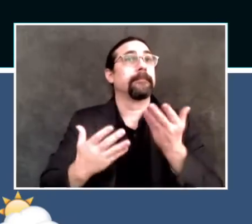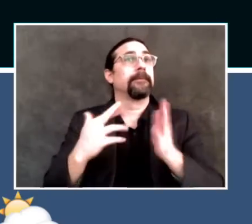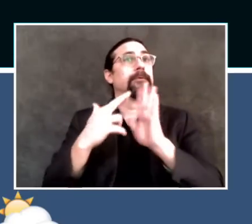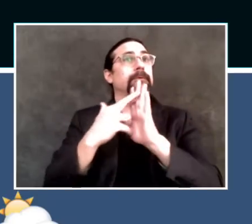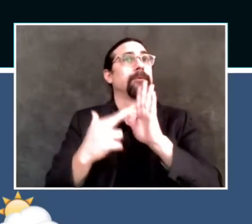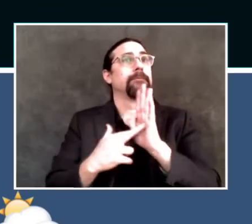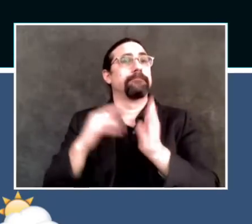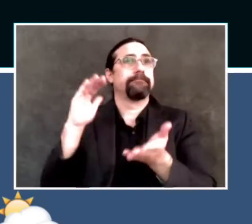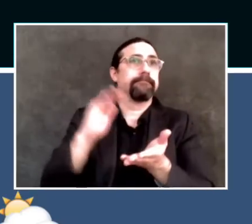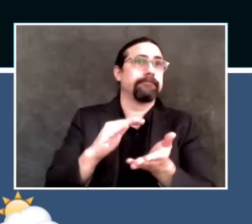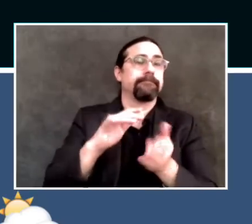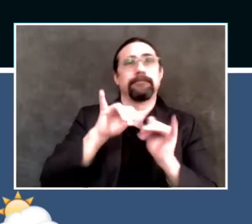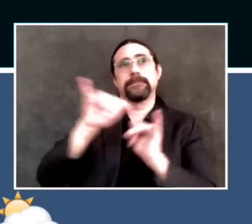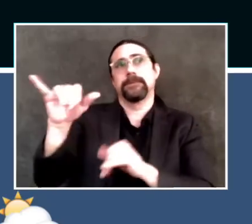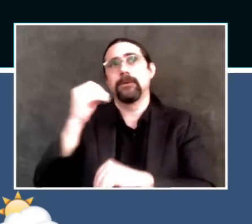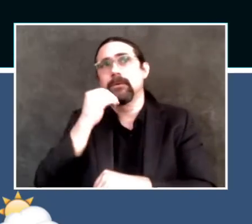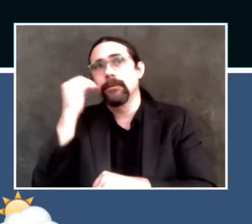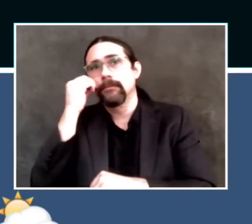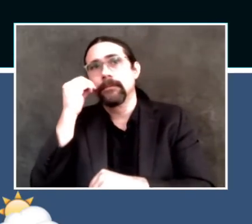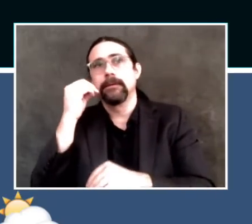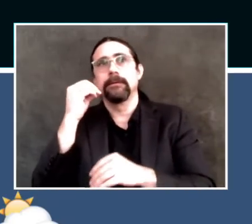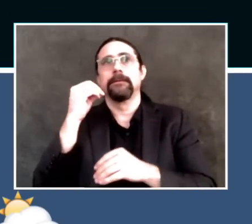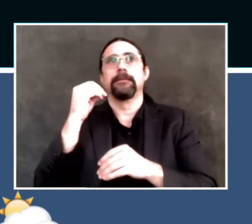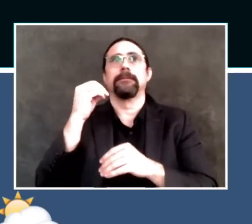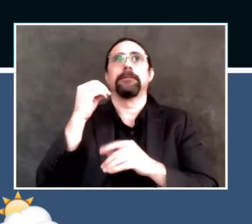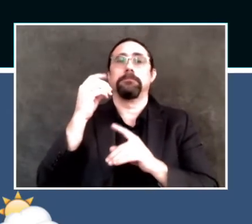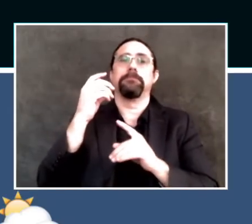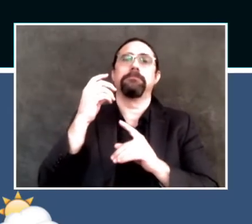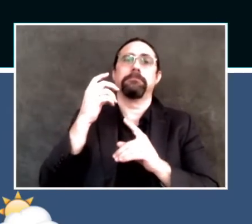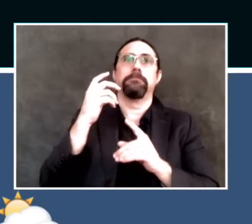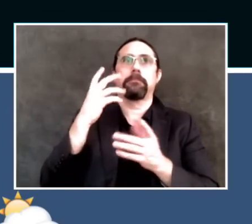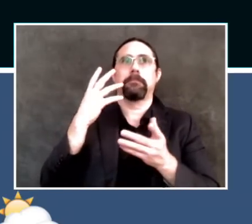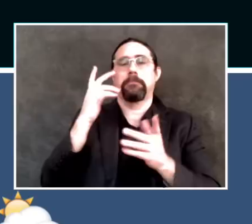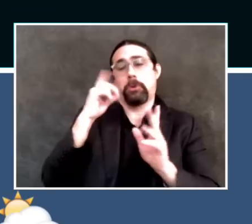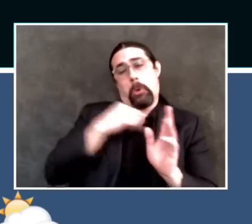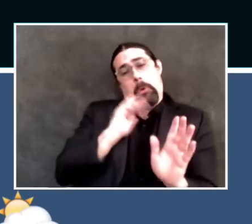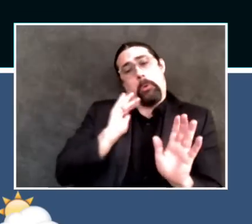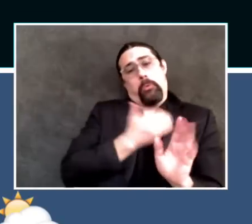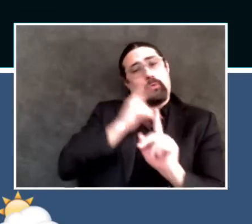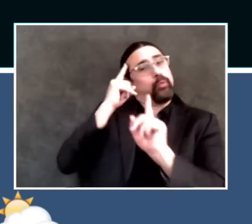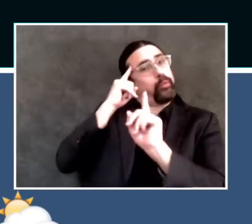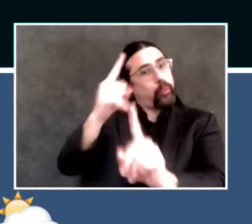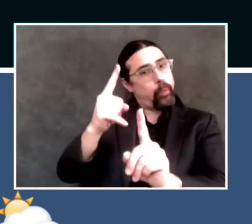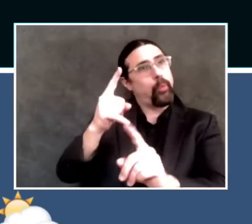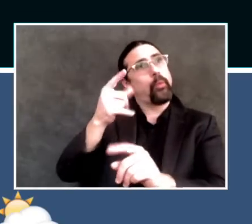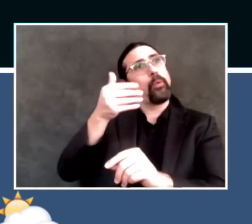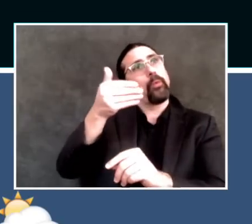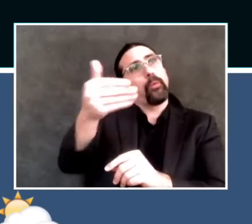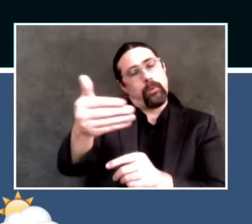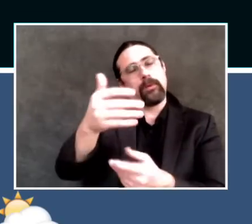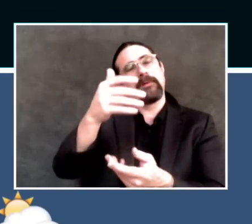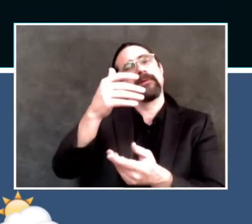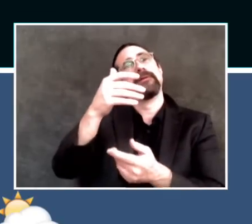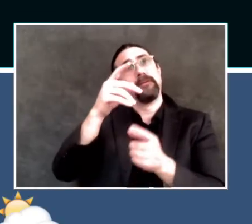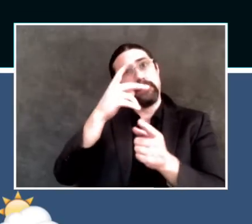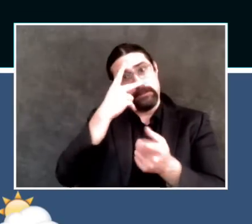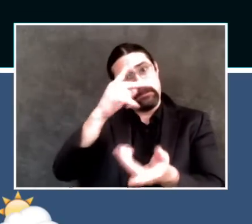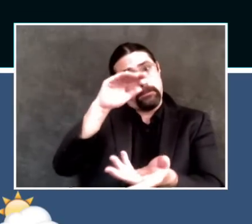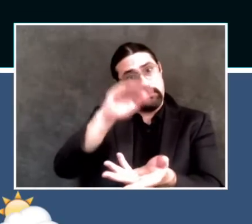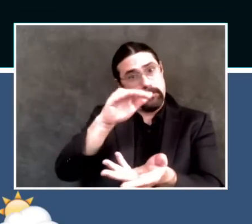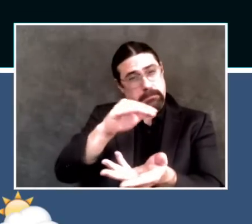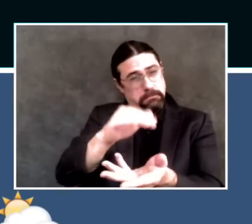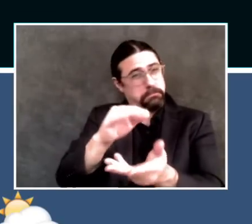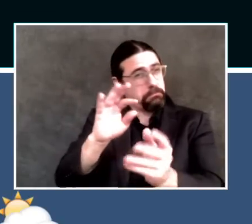phase and work our way towards the next even better phase. To do this, we would need a